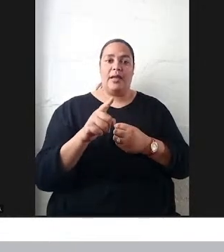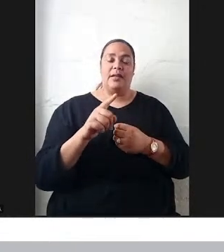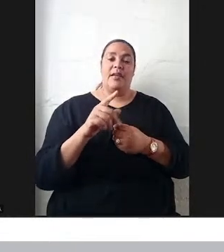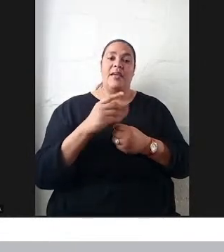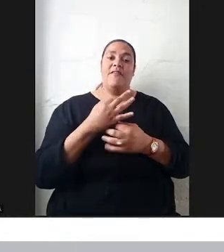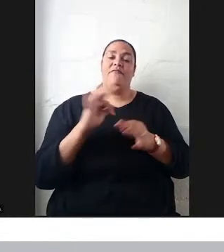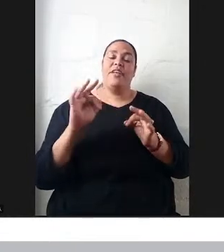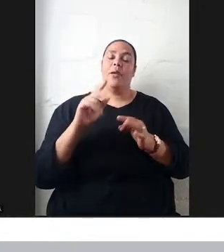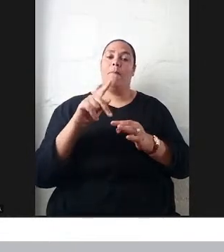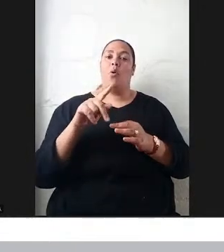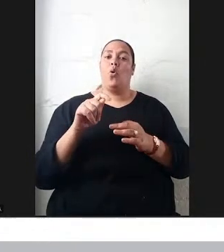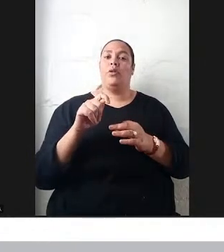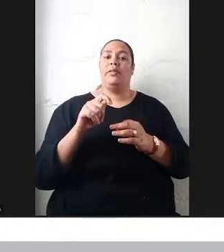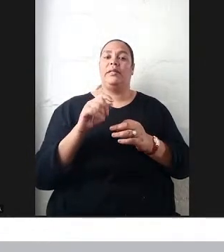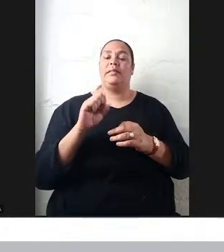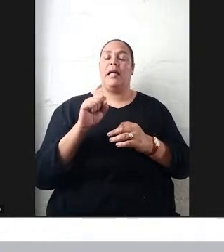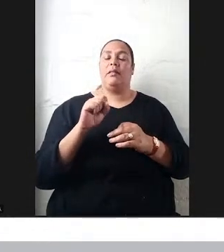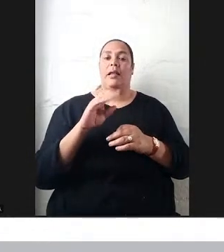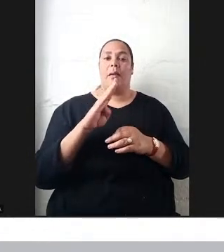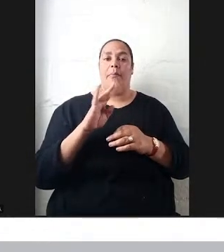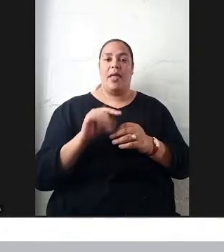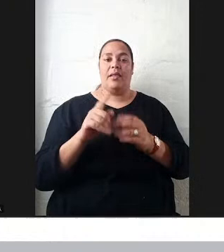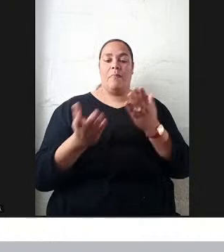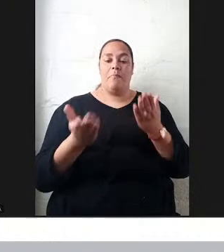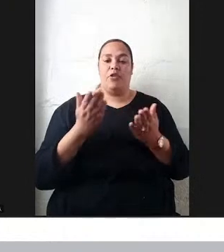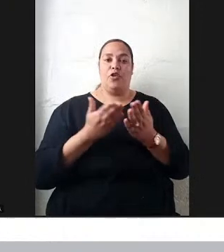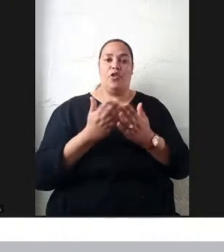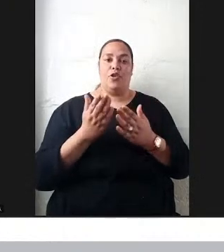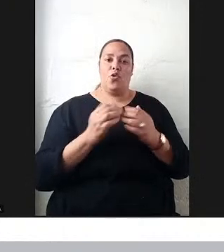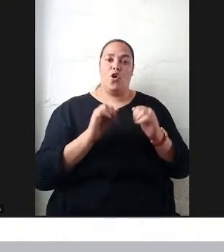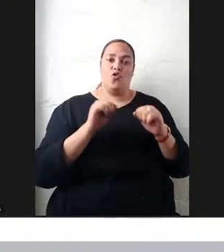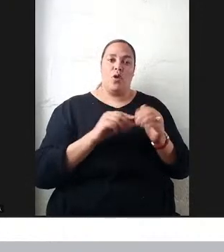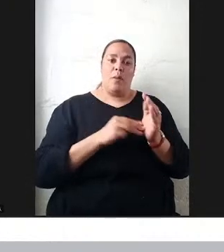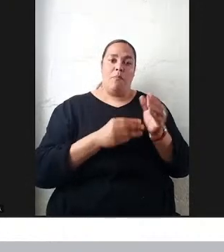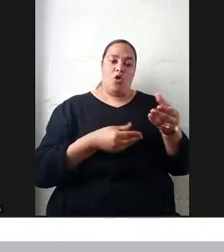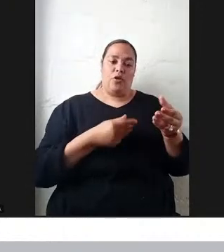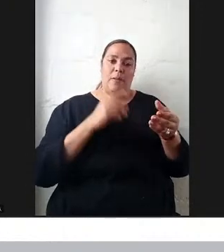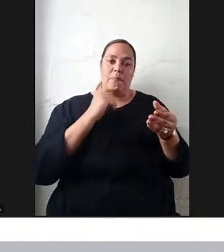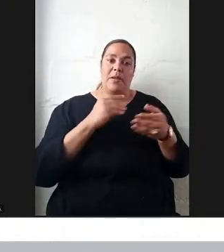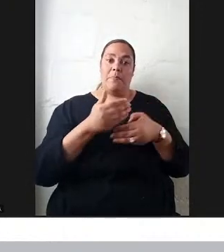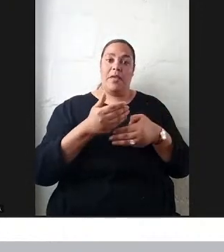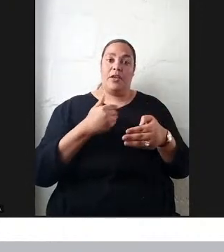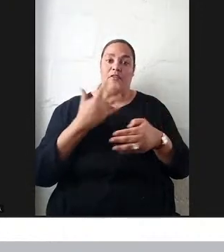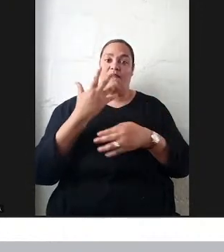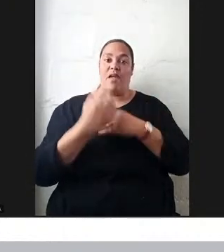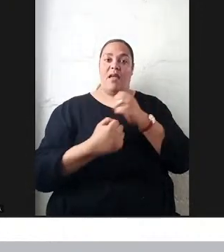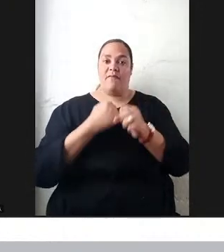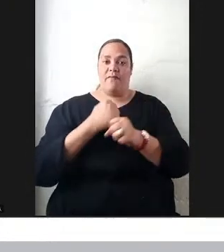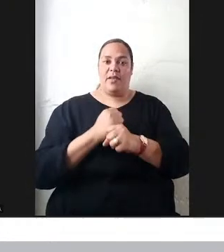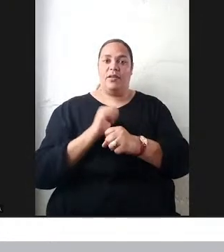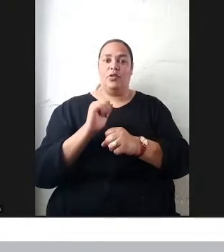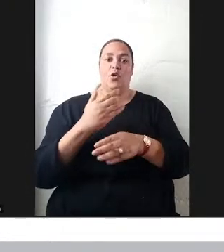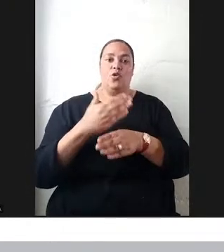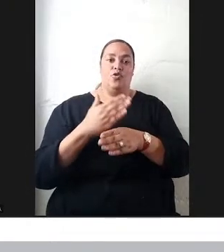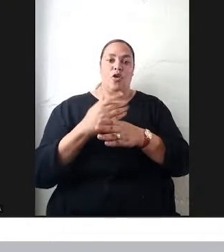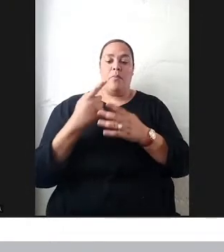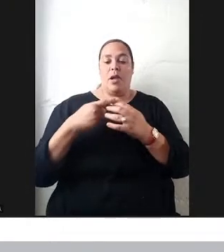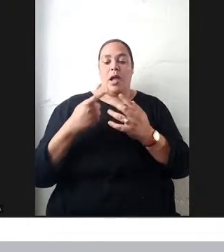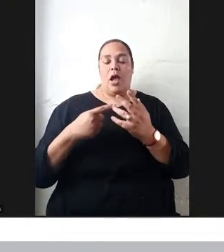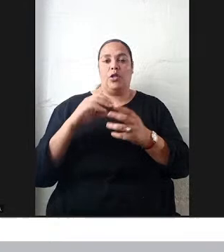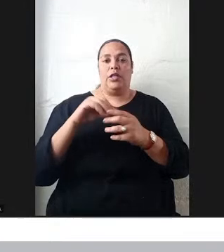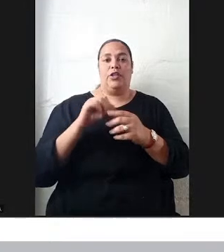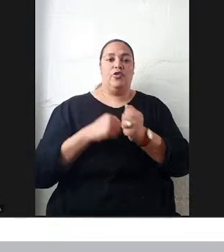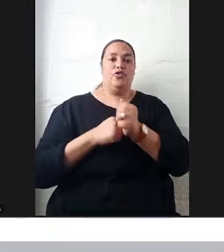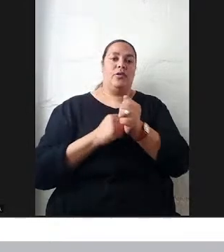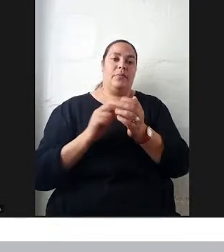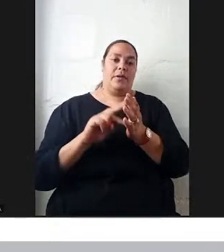are measured via a pre-agreed model. So at the beginning of the 5 year, the job counts were in their strategic plan for the